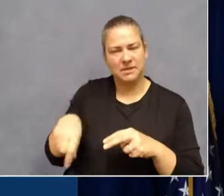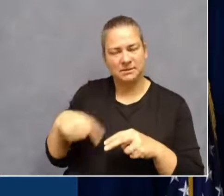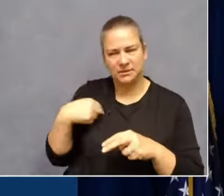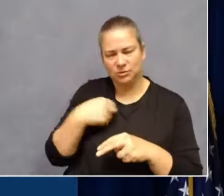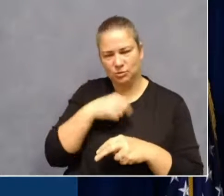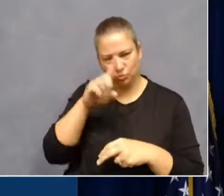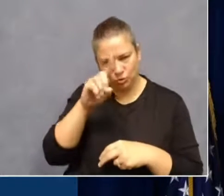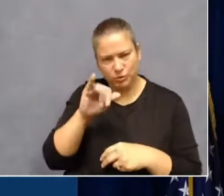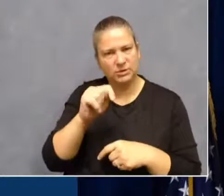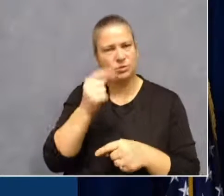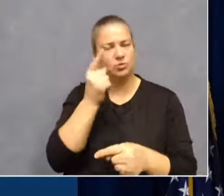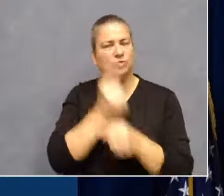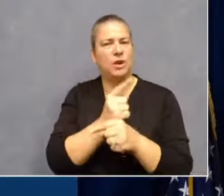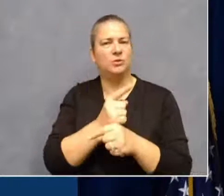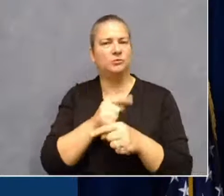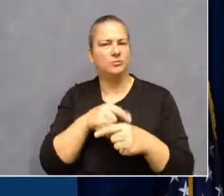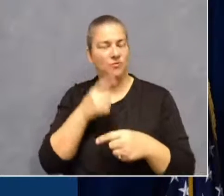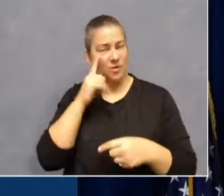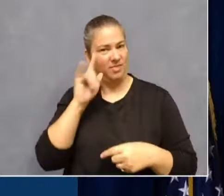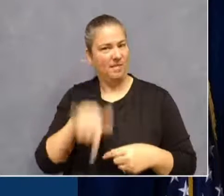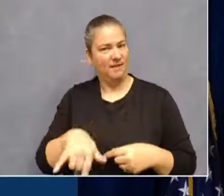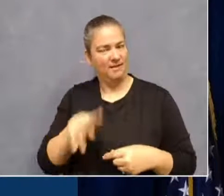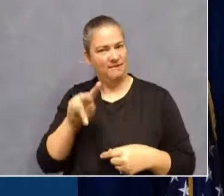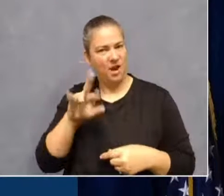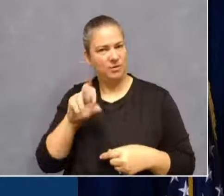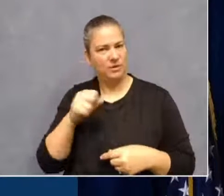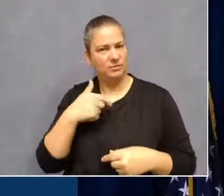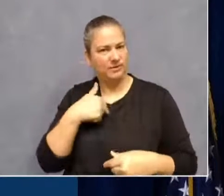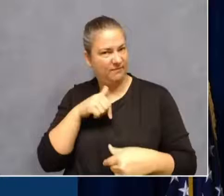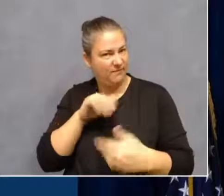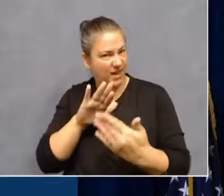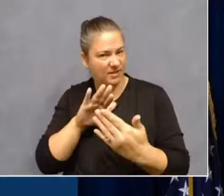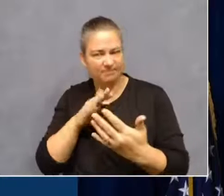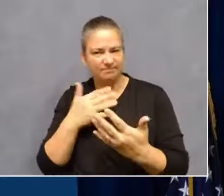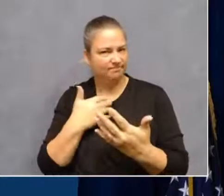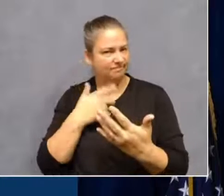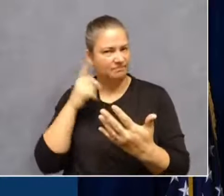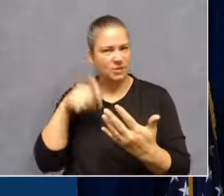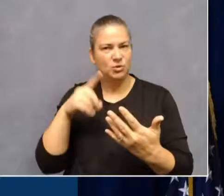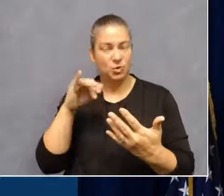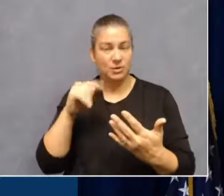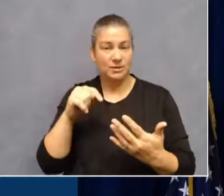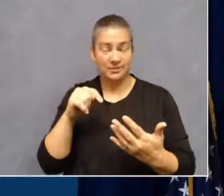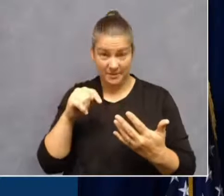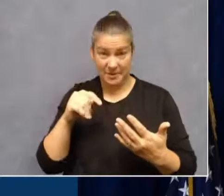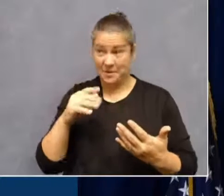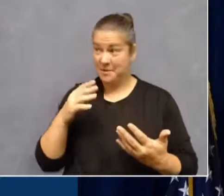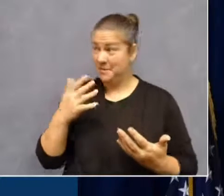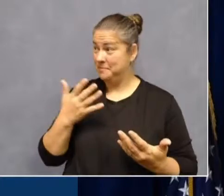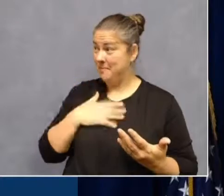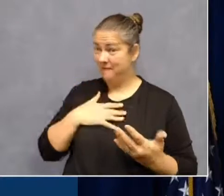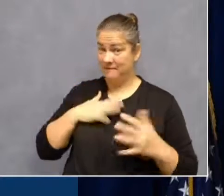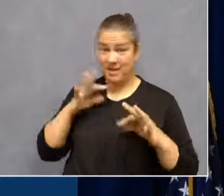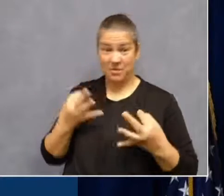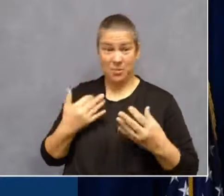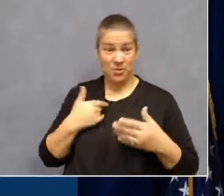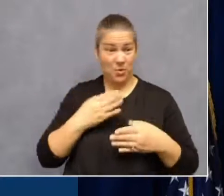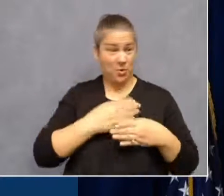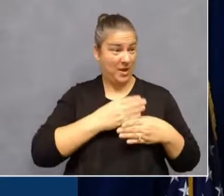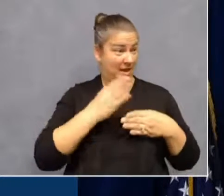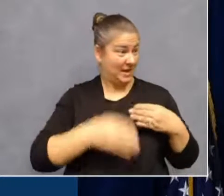for me and my family, we are now over a weekend of living our quarantine dream, answering the